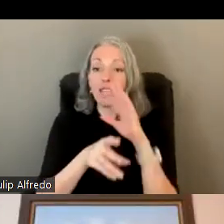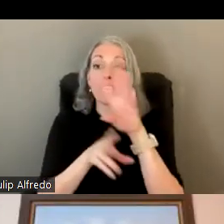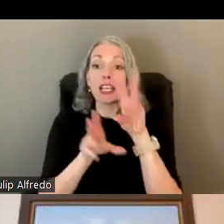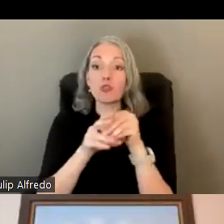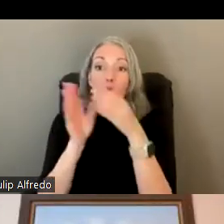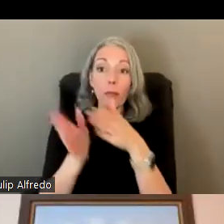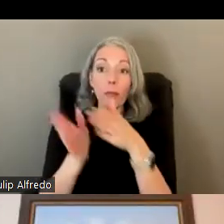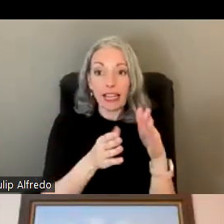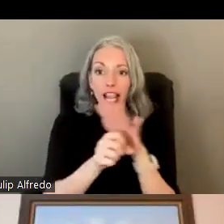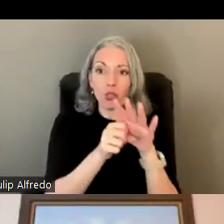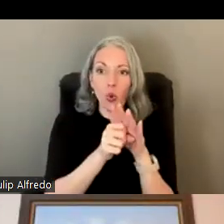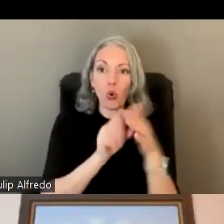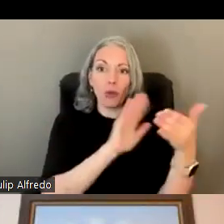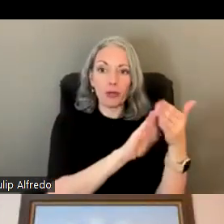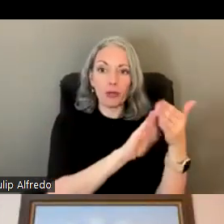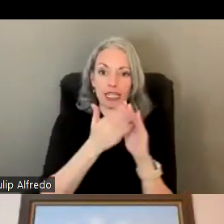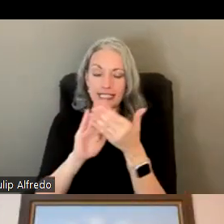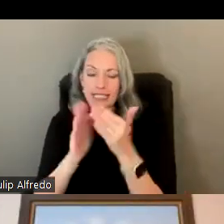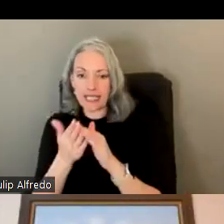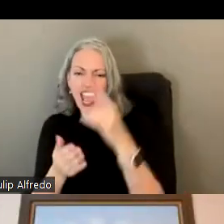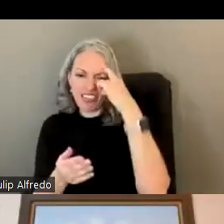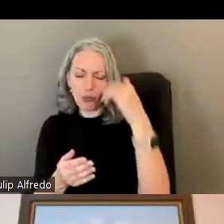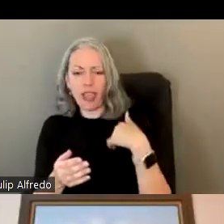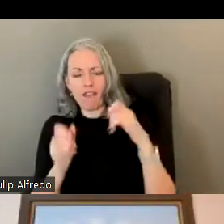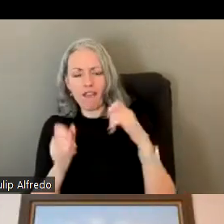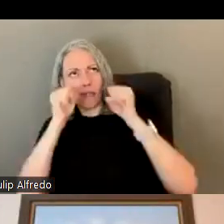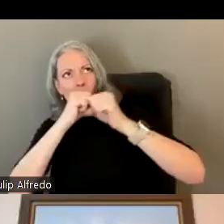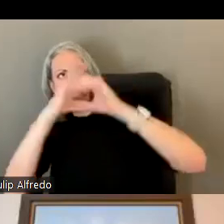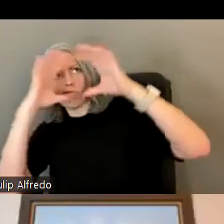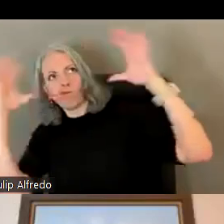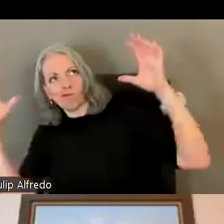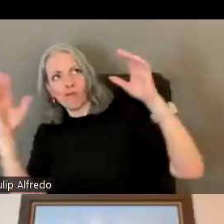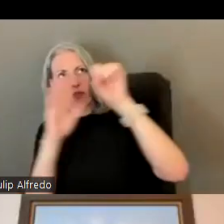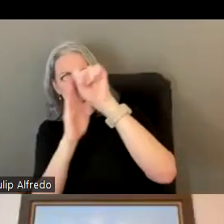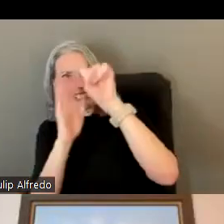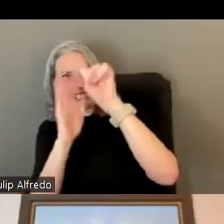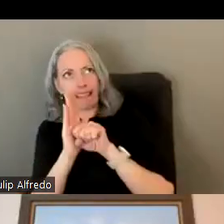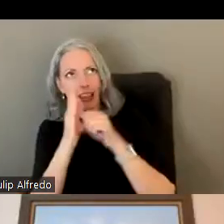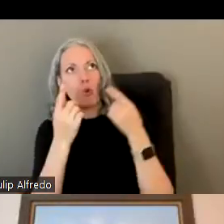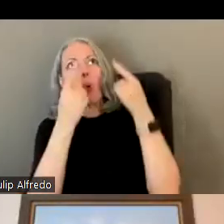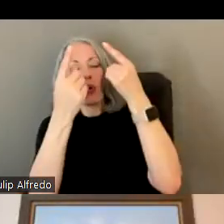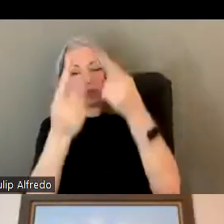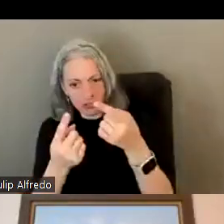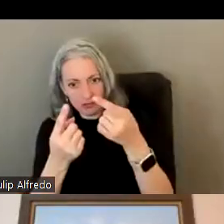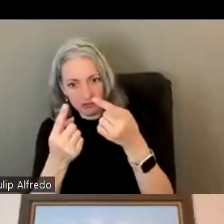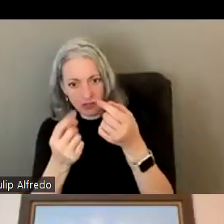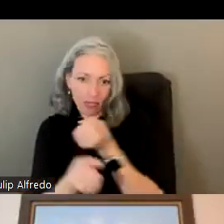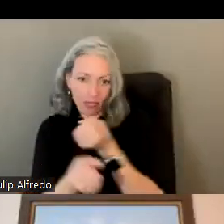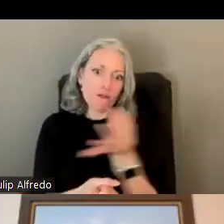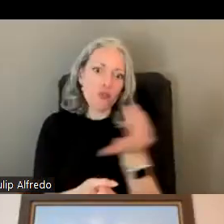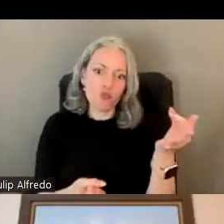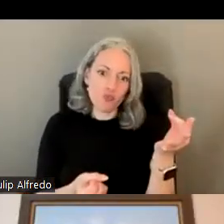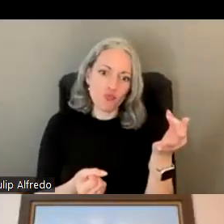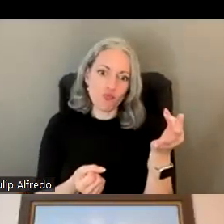local communities. So I think we have, the big picture with the statewide initiatives, and there are several